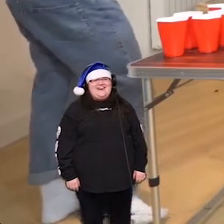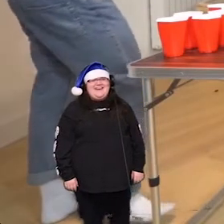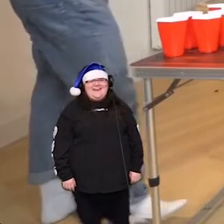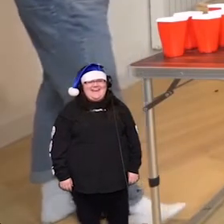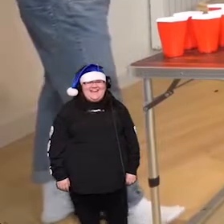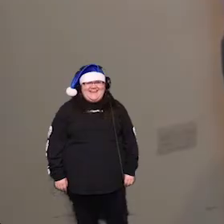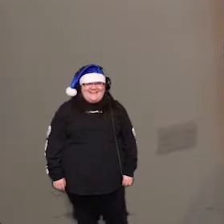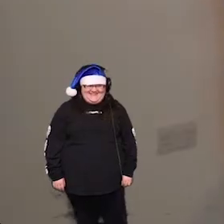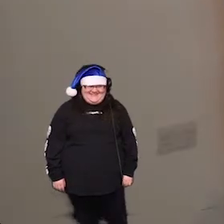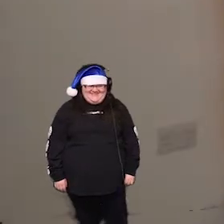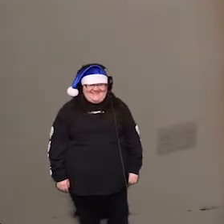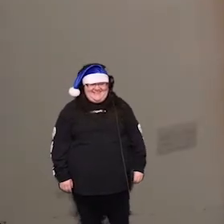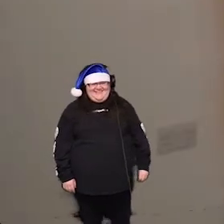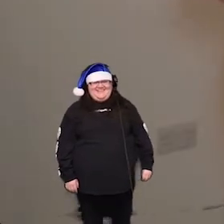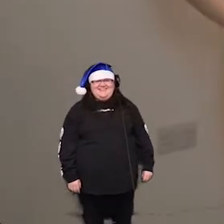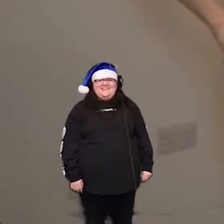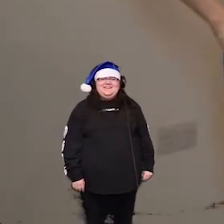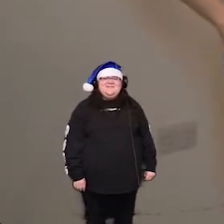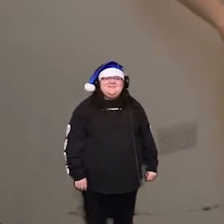Oh, Charlie.